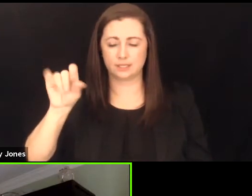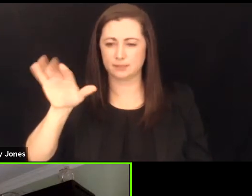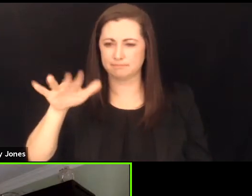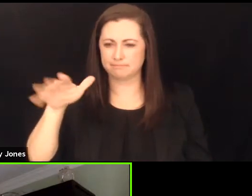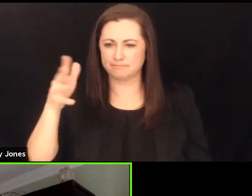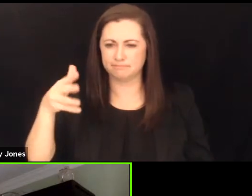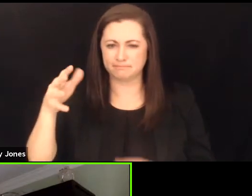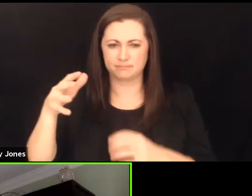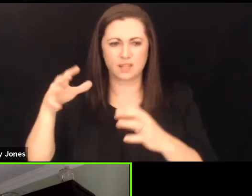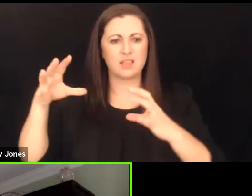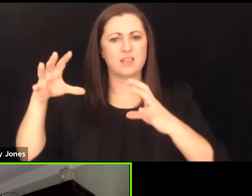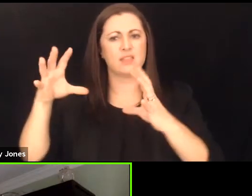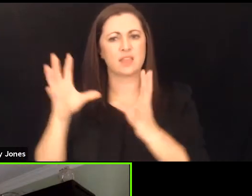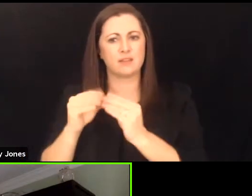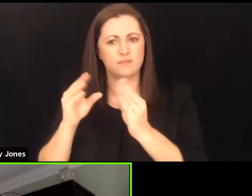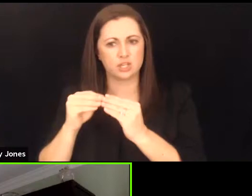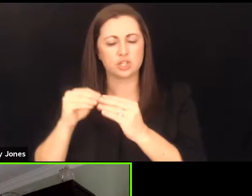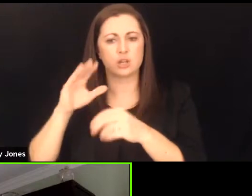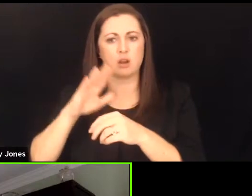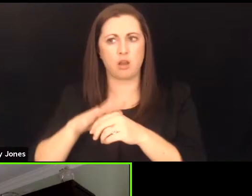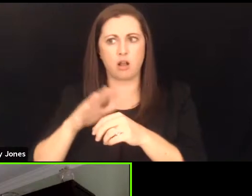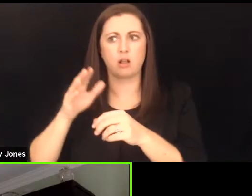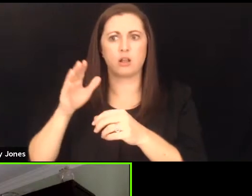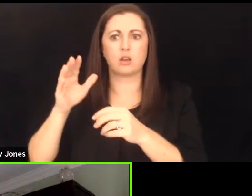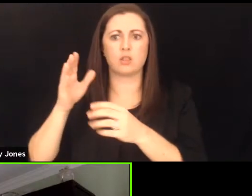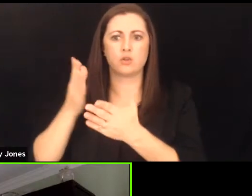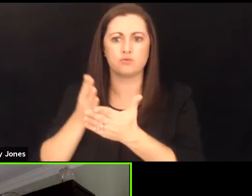the Convention on the Rights of Persons with Disabilities